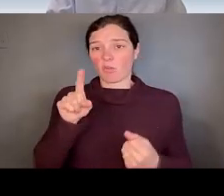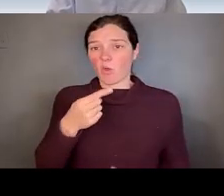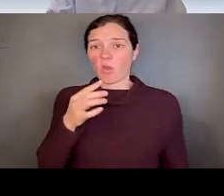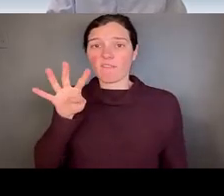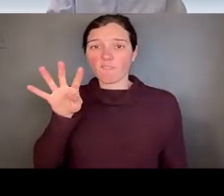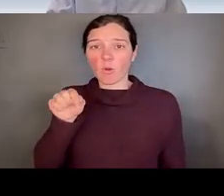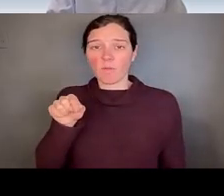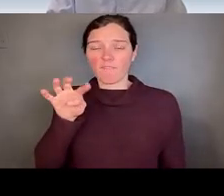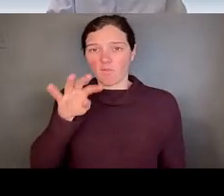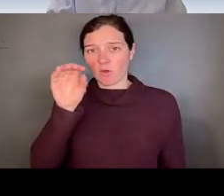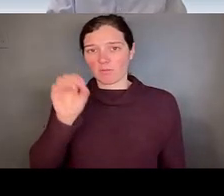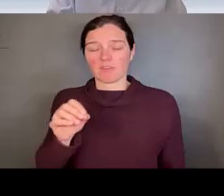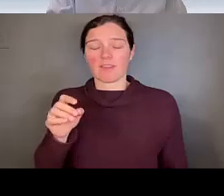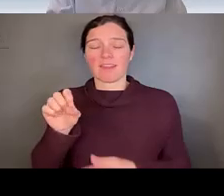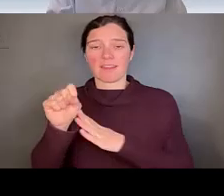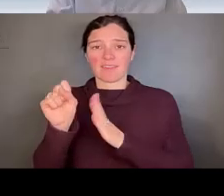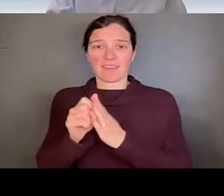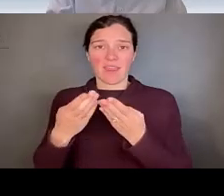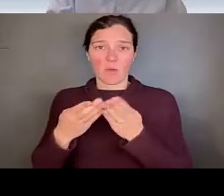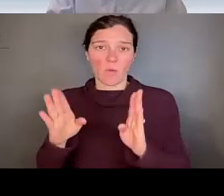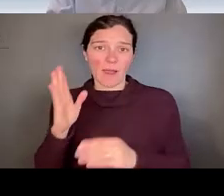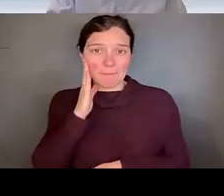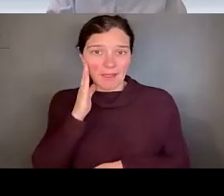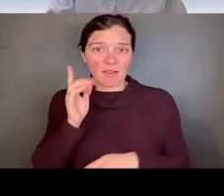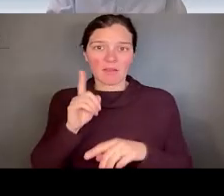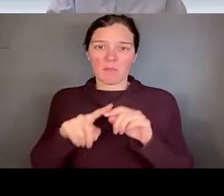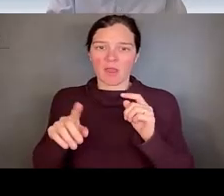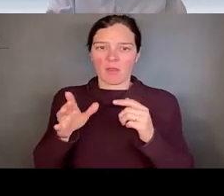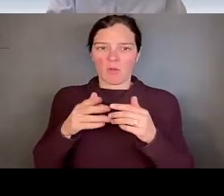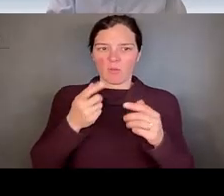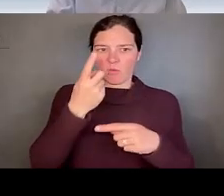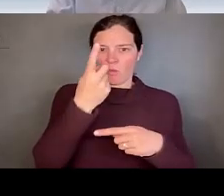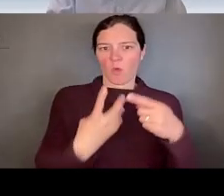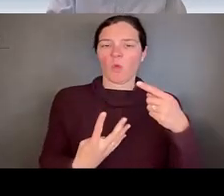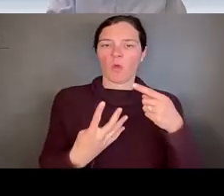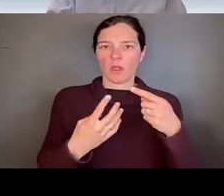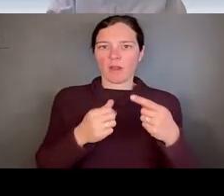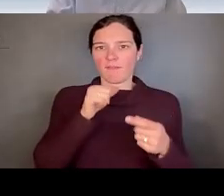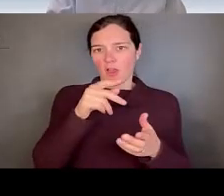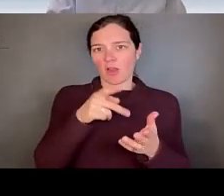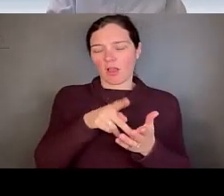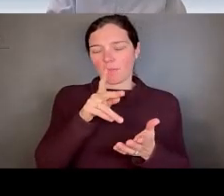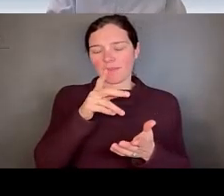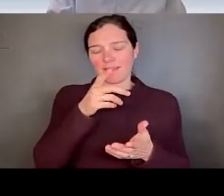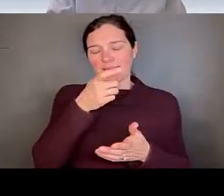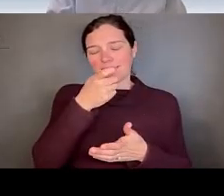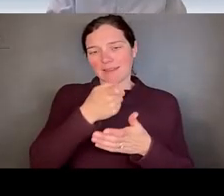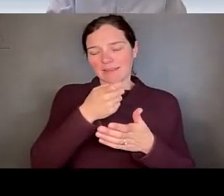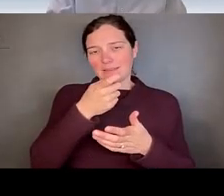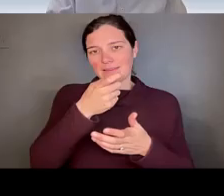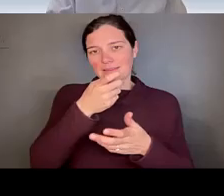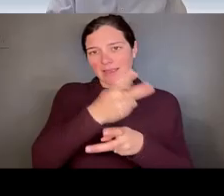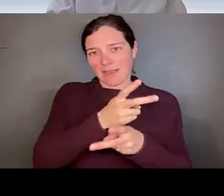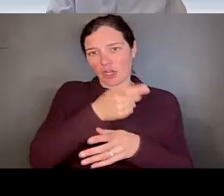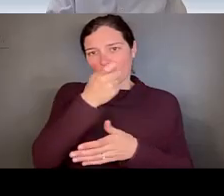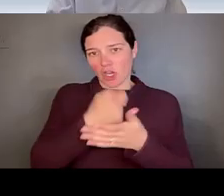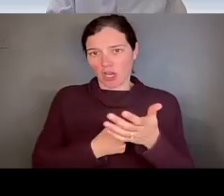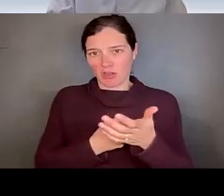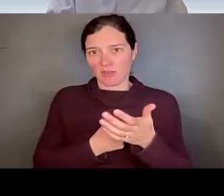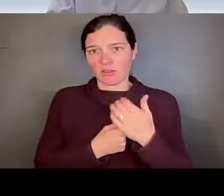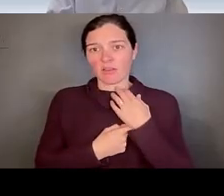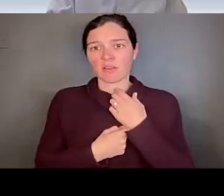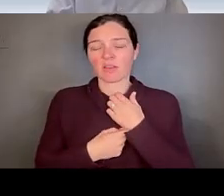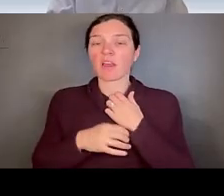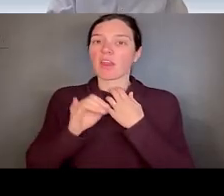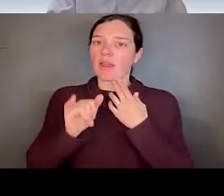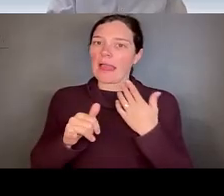4.4% of statewide beds, but almost a quarter of uncompensated care costs throughout the state. There's a